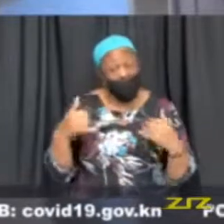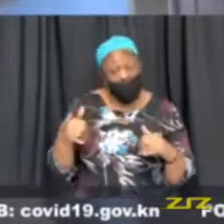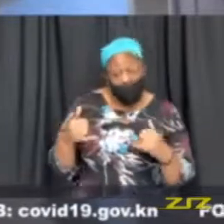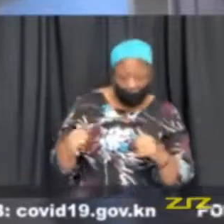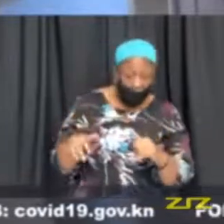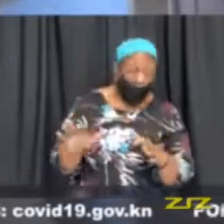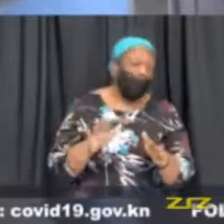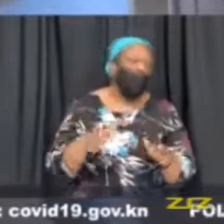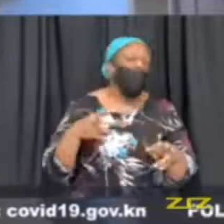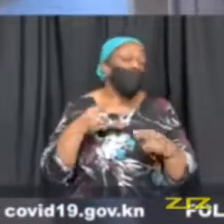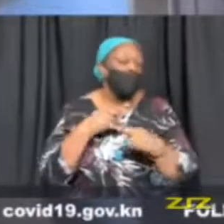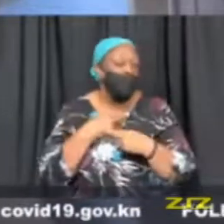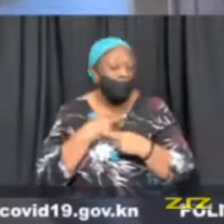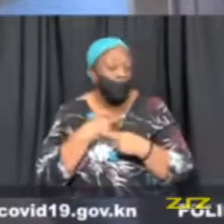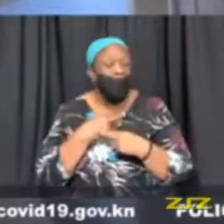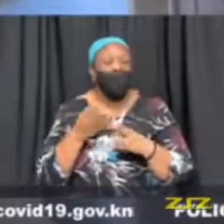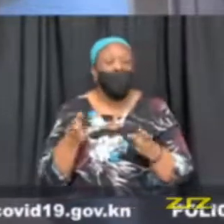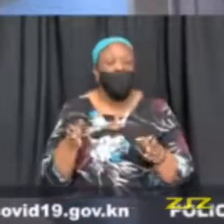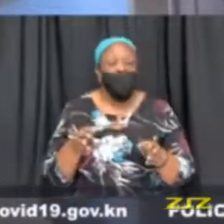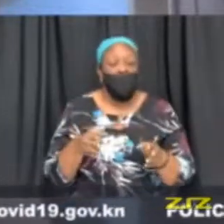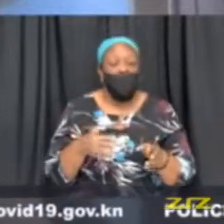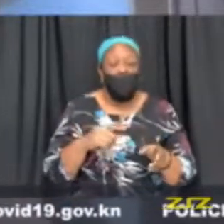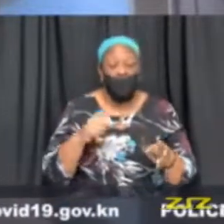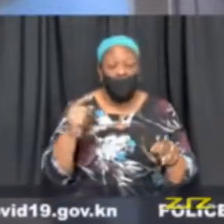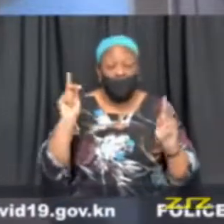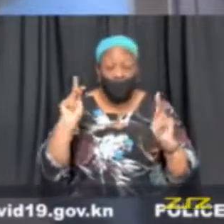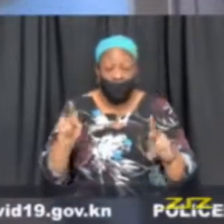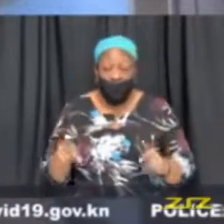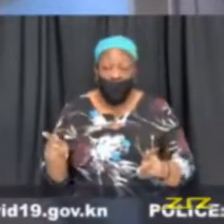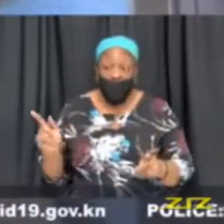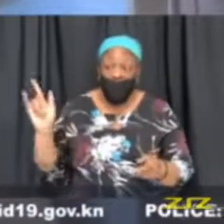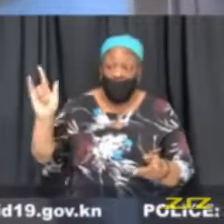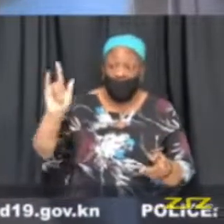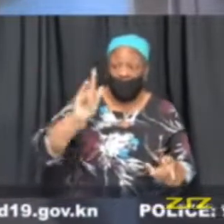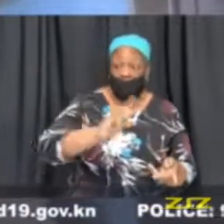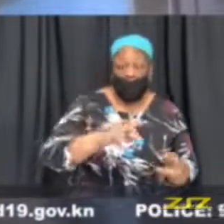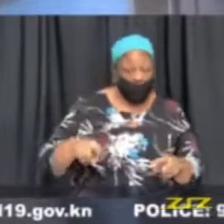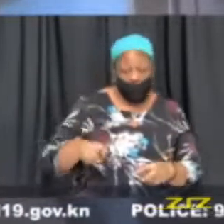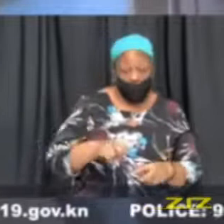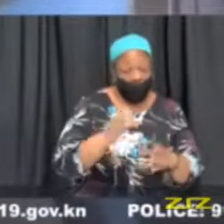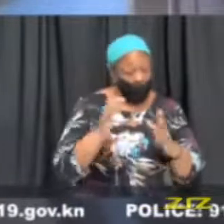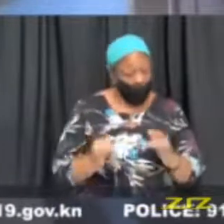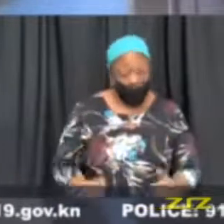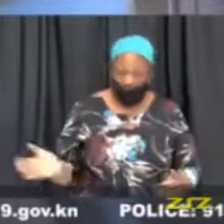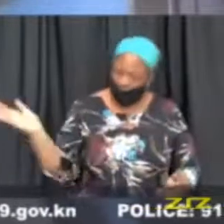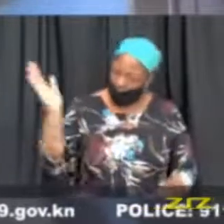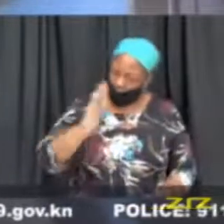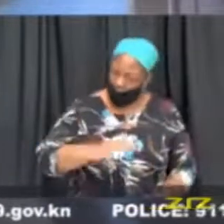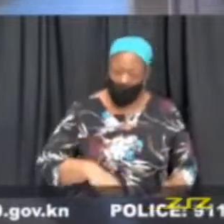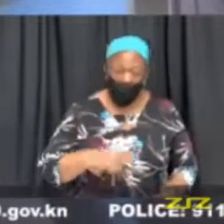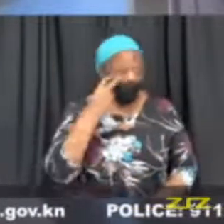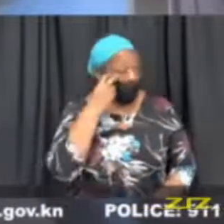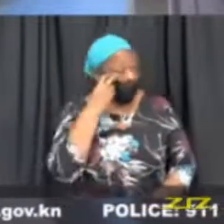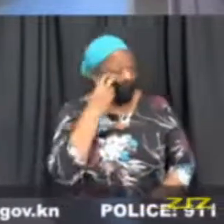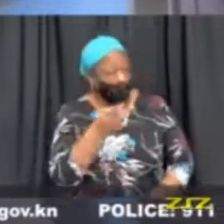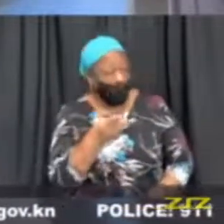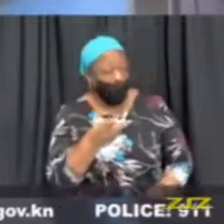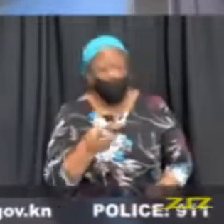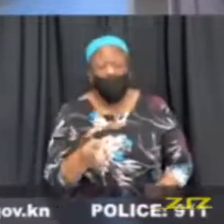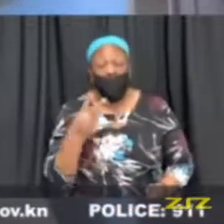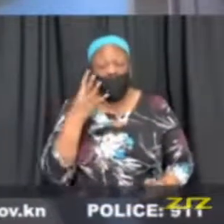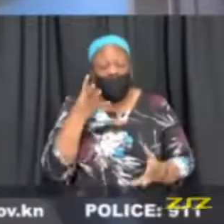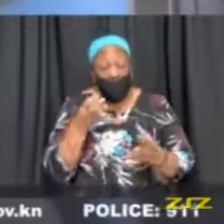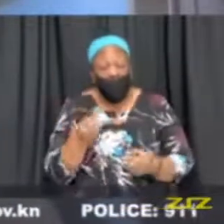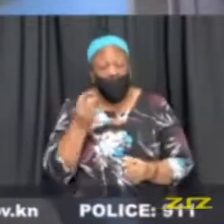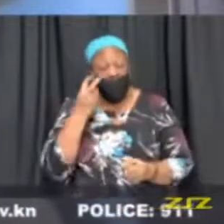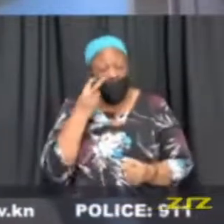that they provide, tourism and other things. The forest, the plants, the trees,